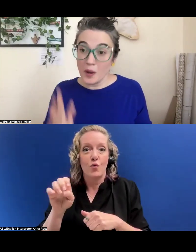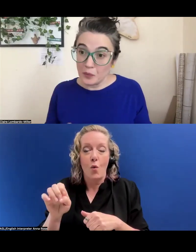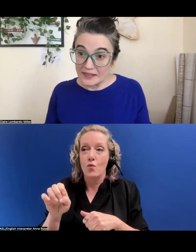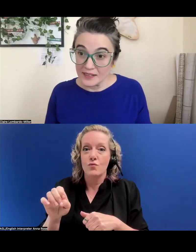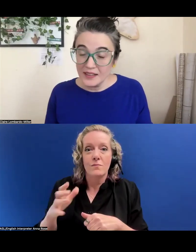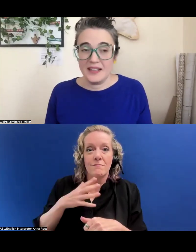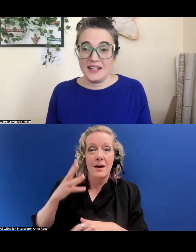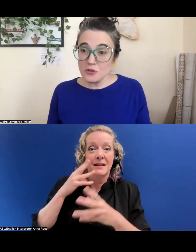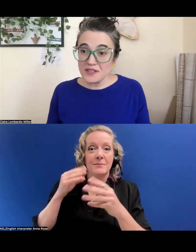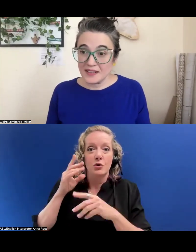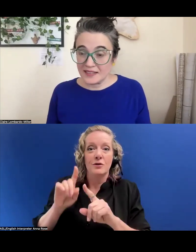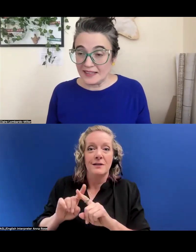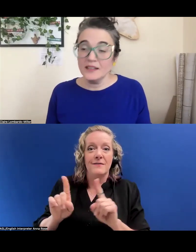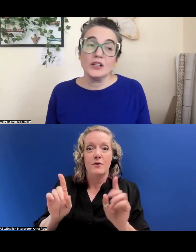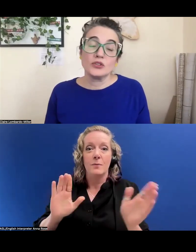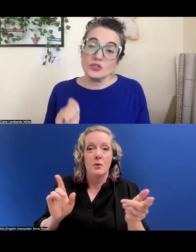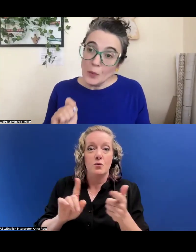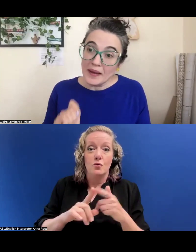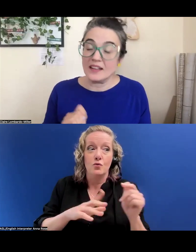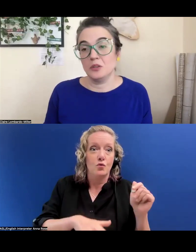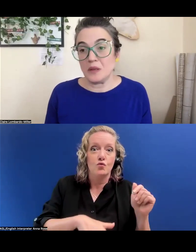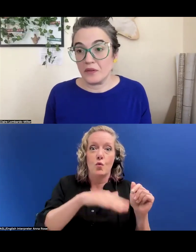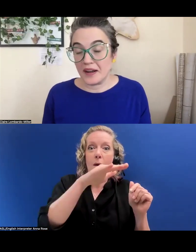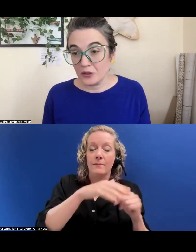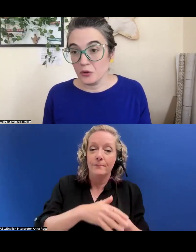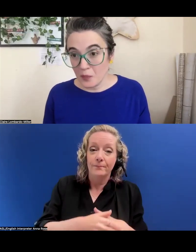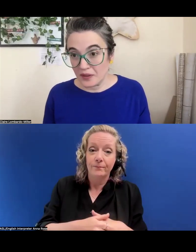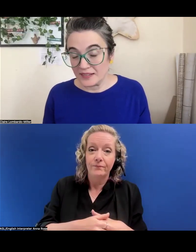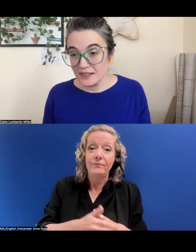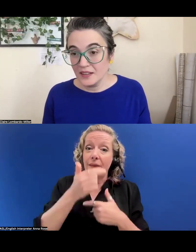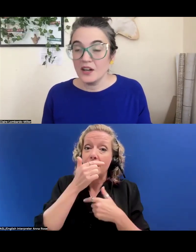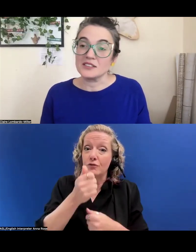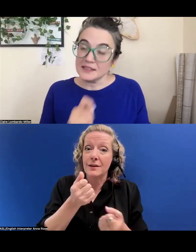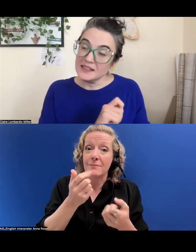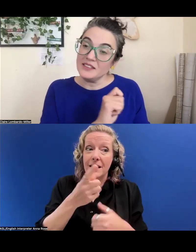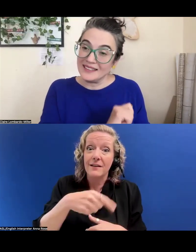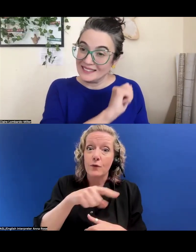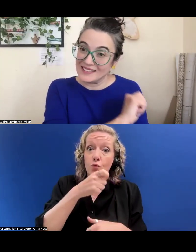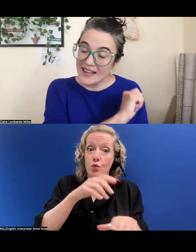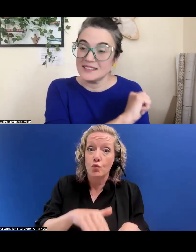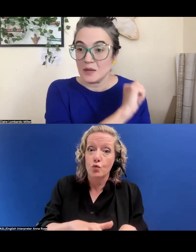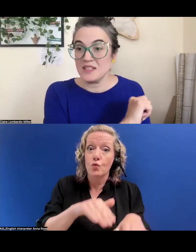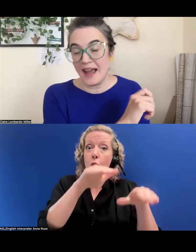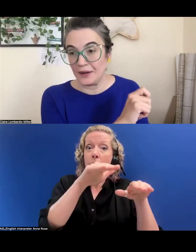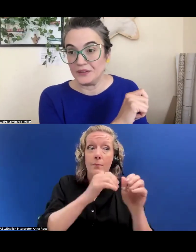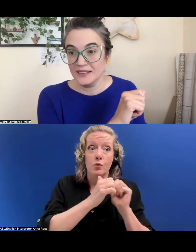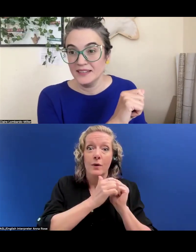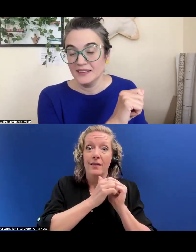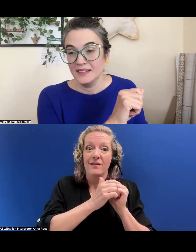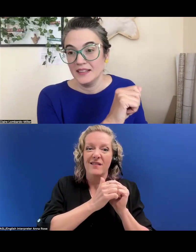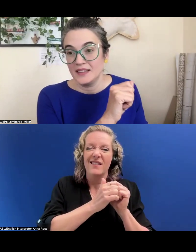I grew up with. And interestingly, so many of the people that I grew up with are still living in the exact same